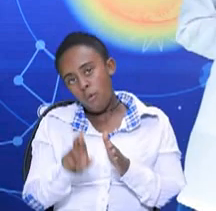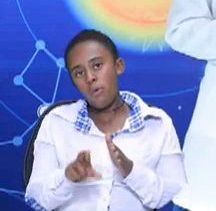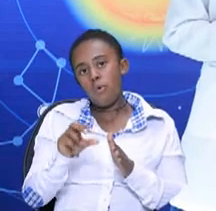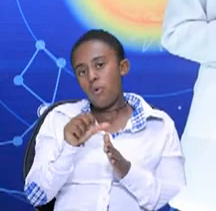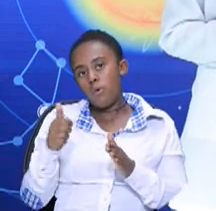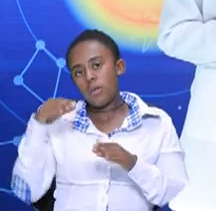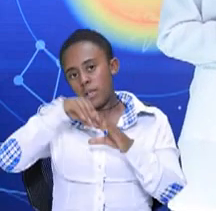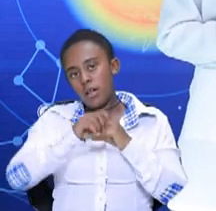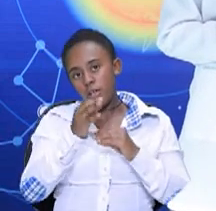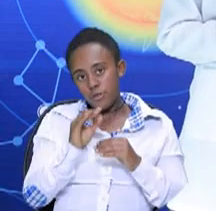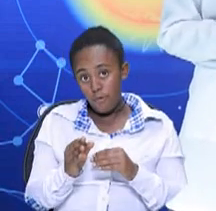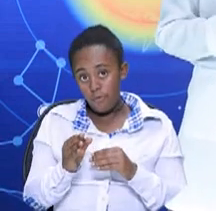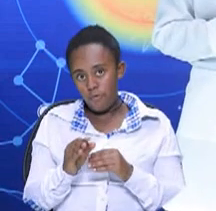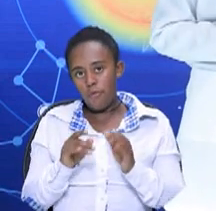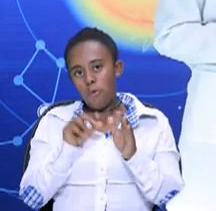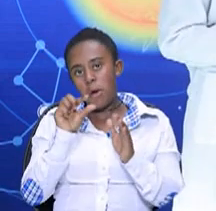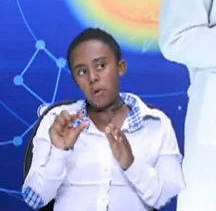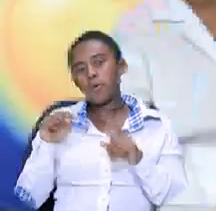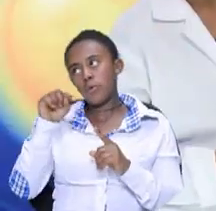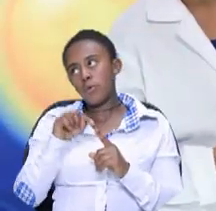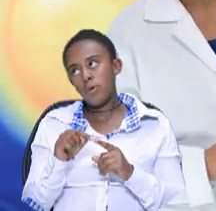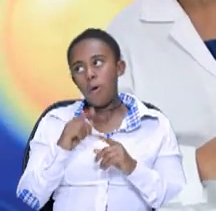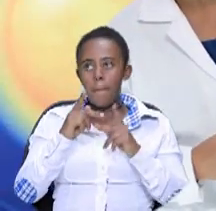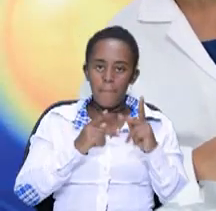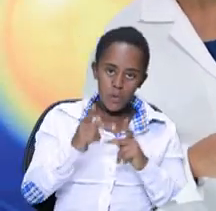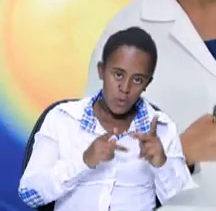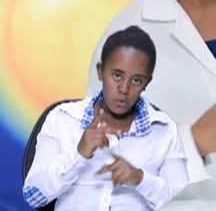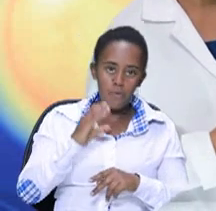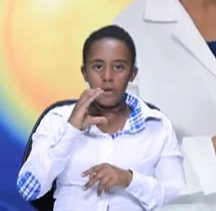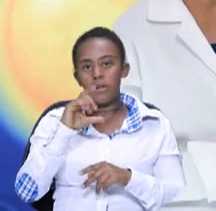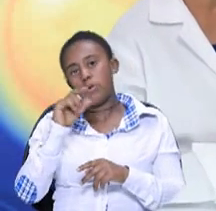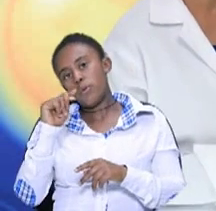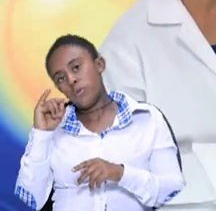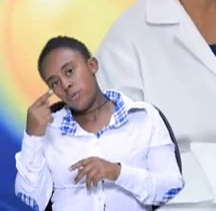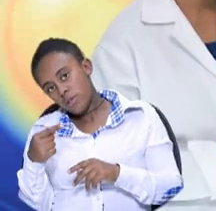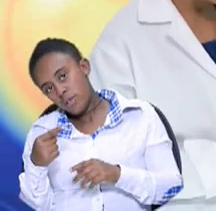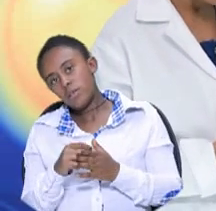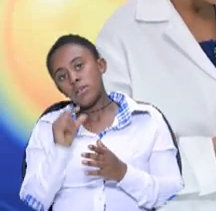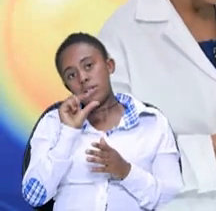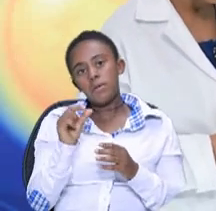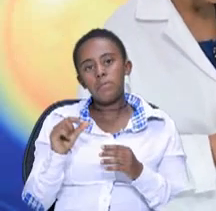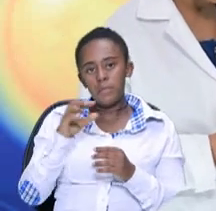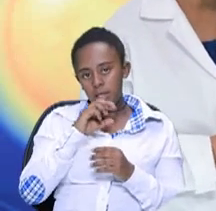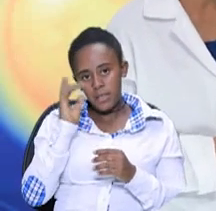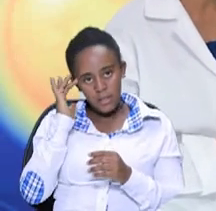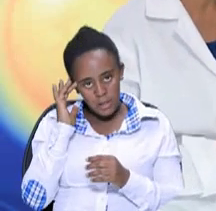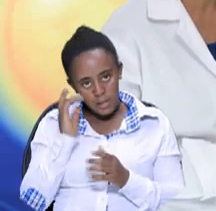the entrance of microorganisms. At this time, process of clotting, some